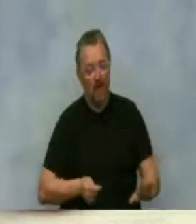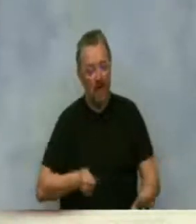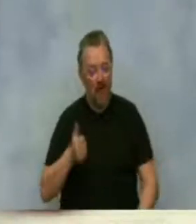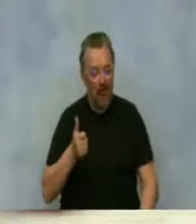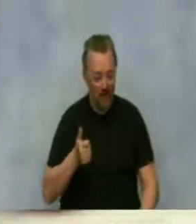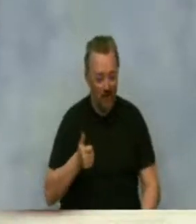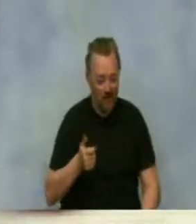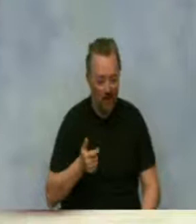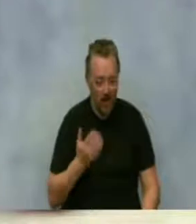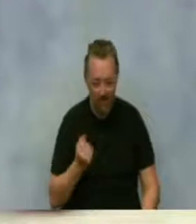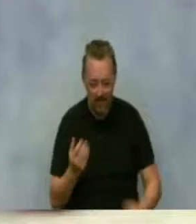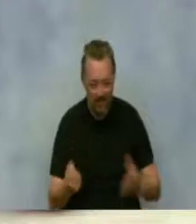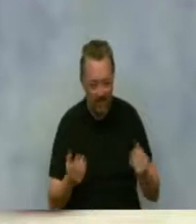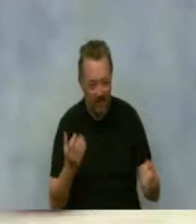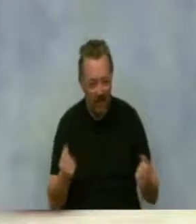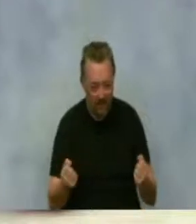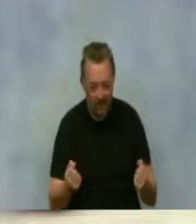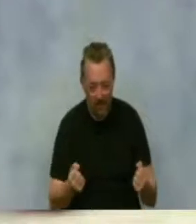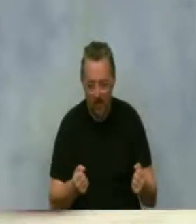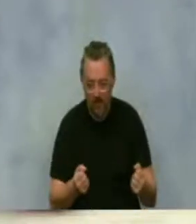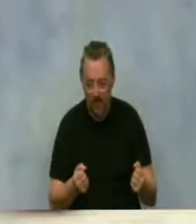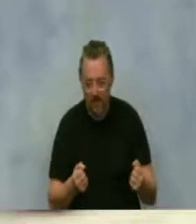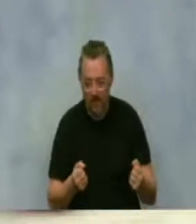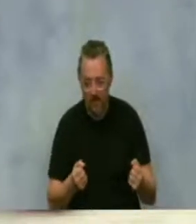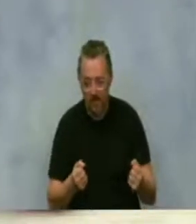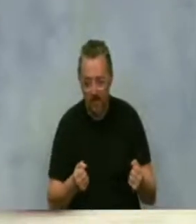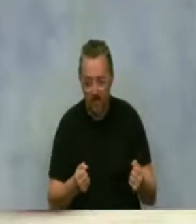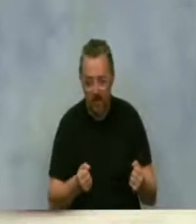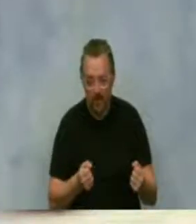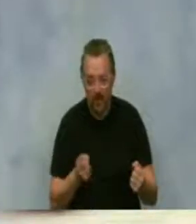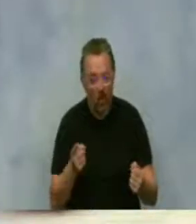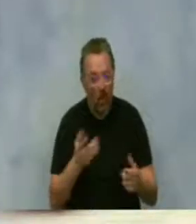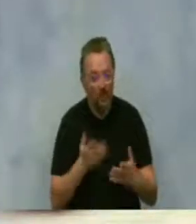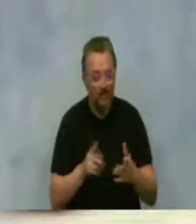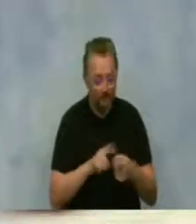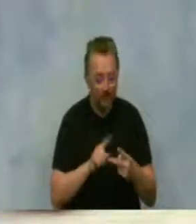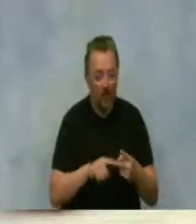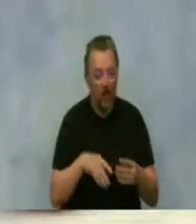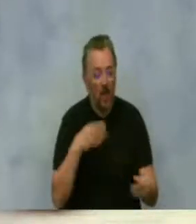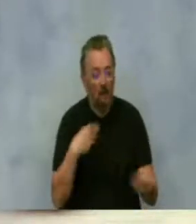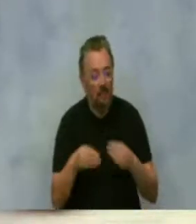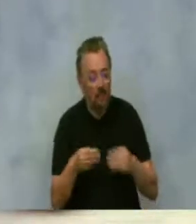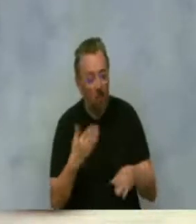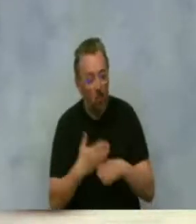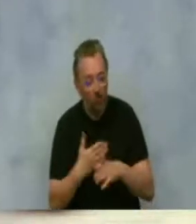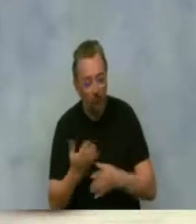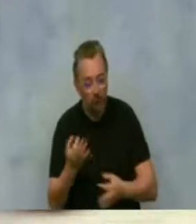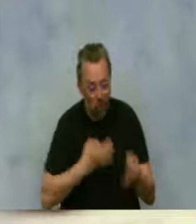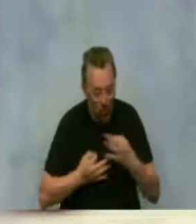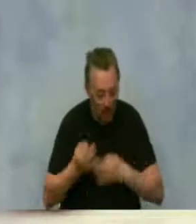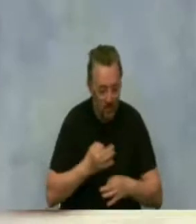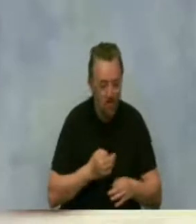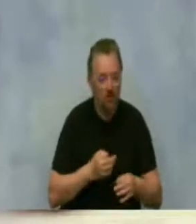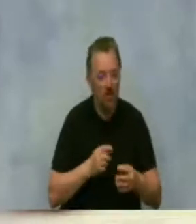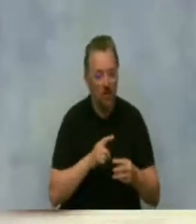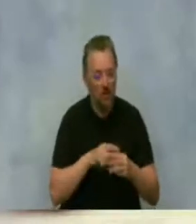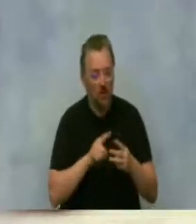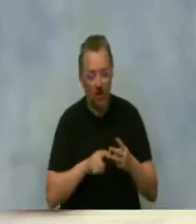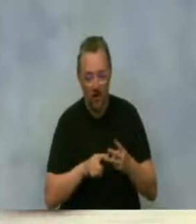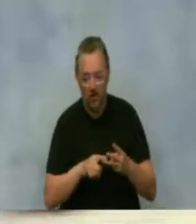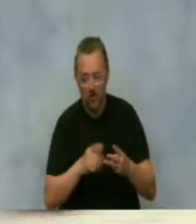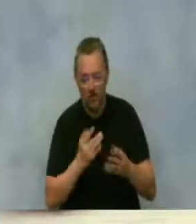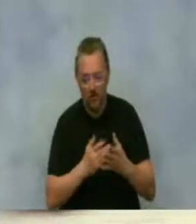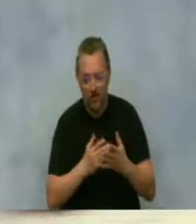expecting, and the flexible working requests we're receiving, and then, as I say, look at succession planning. And again,